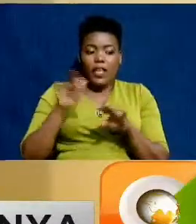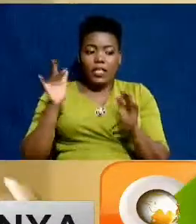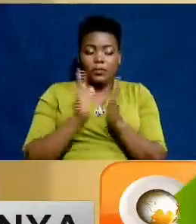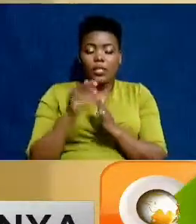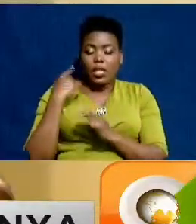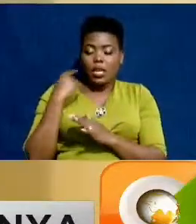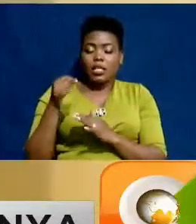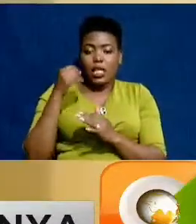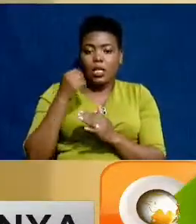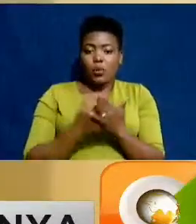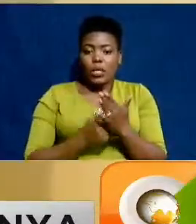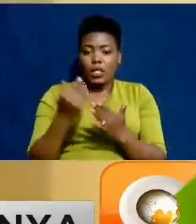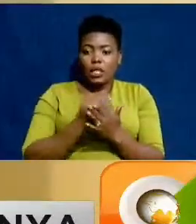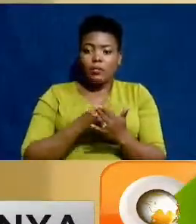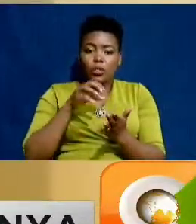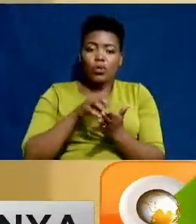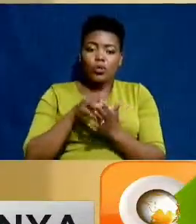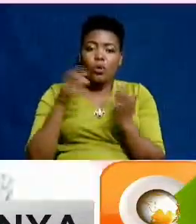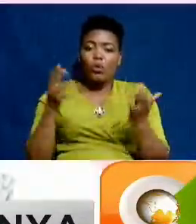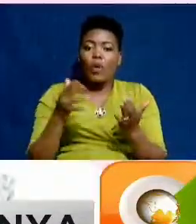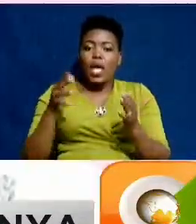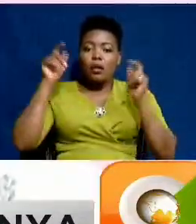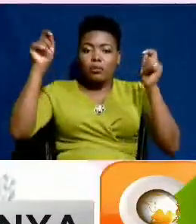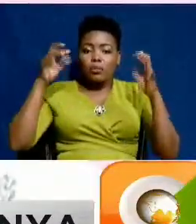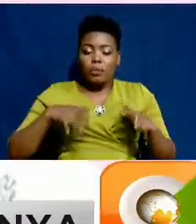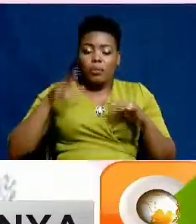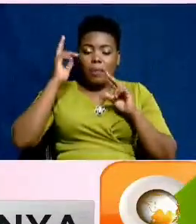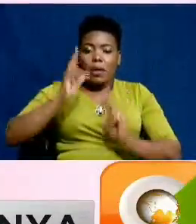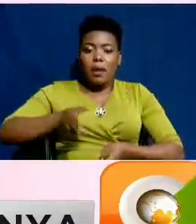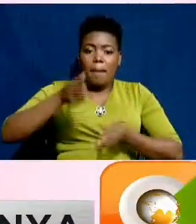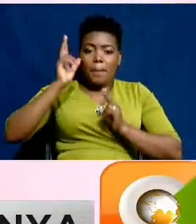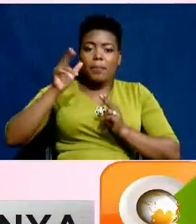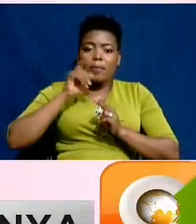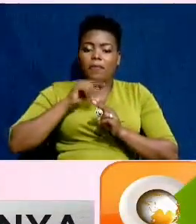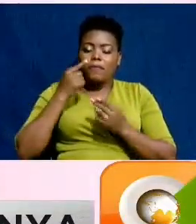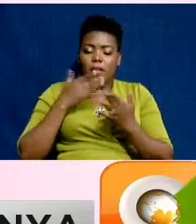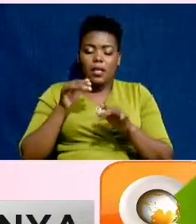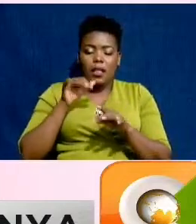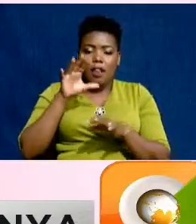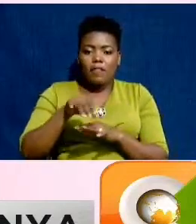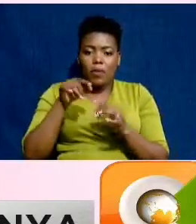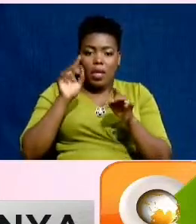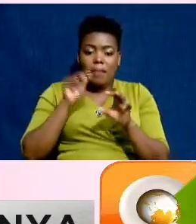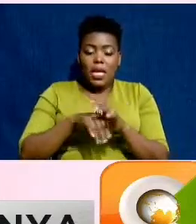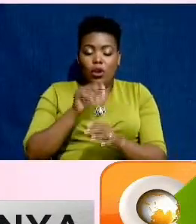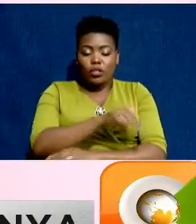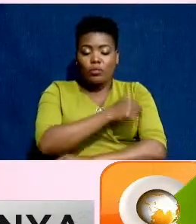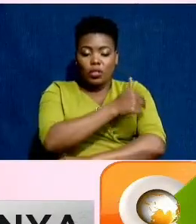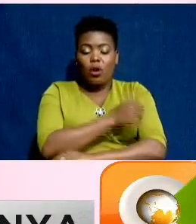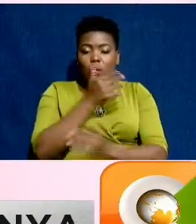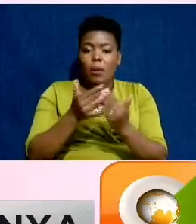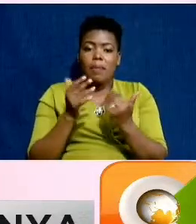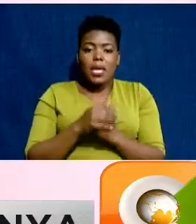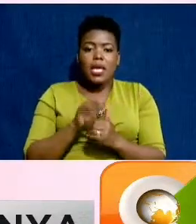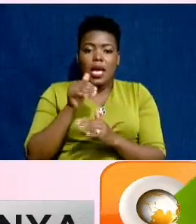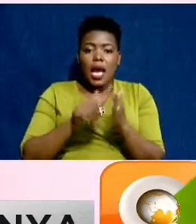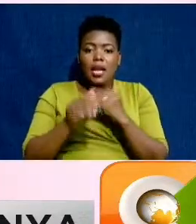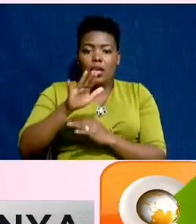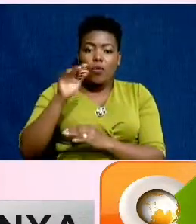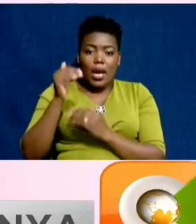Some situations where protesters have been in shootings that have found them in hospitals, perhaps under your